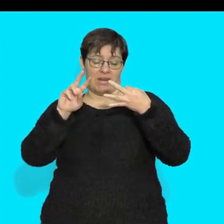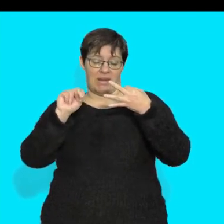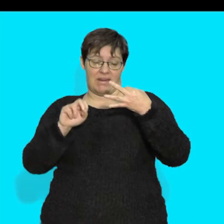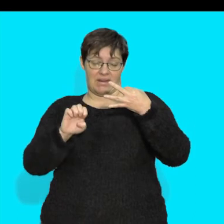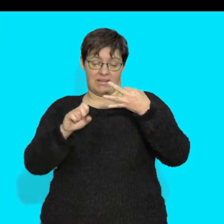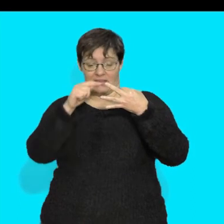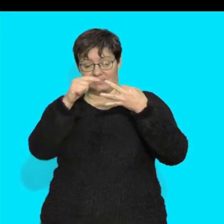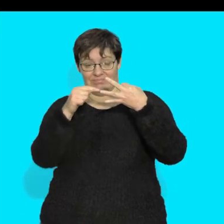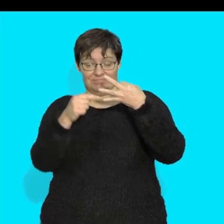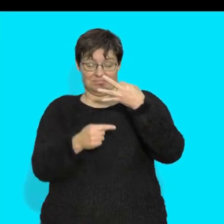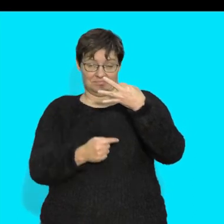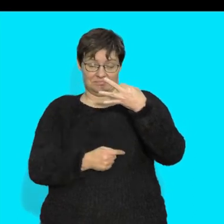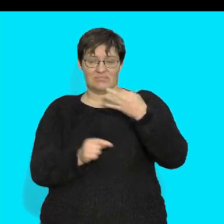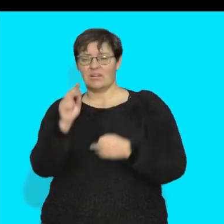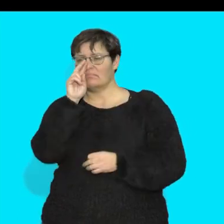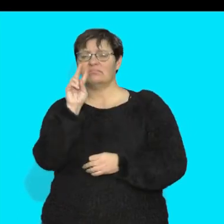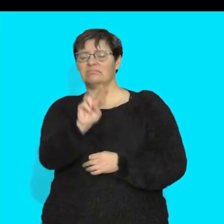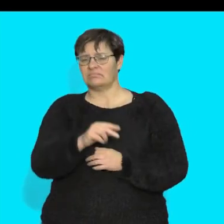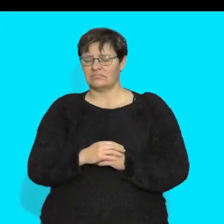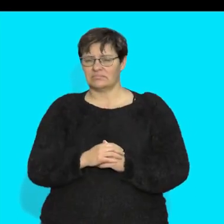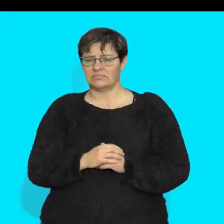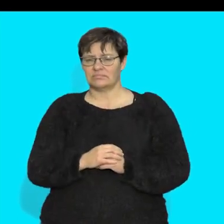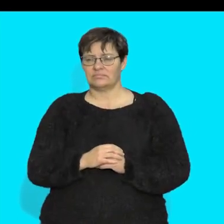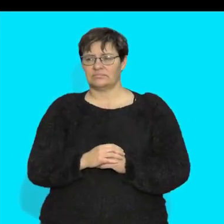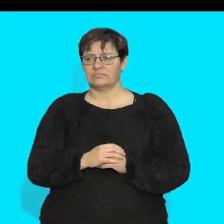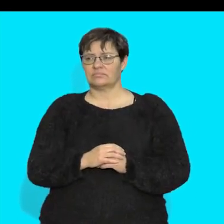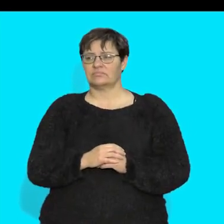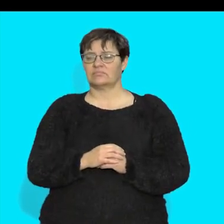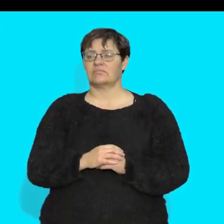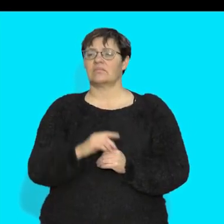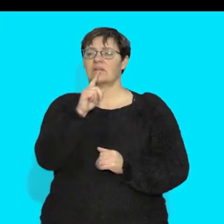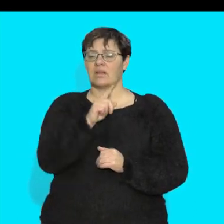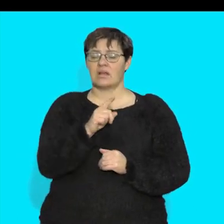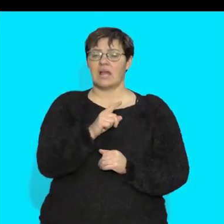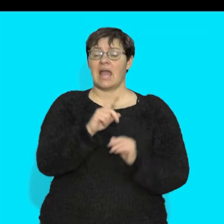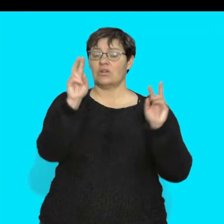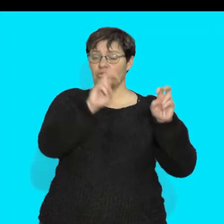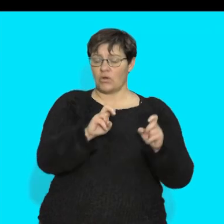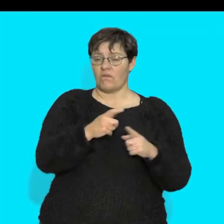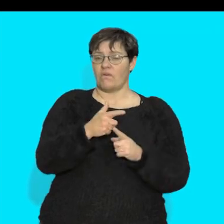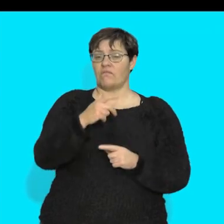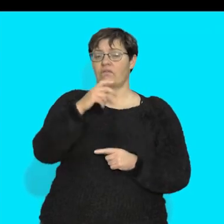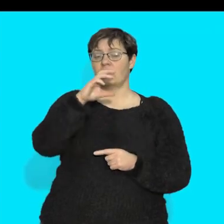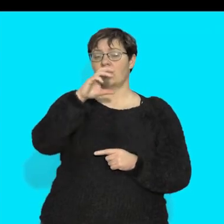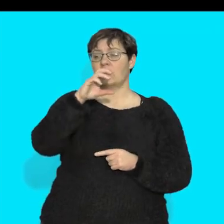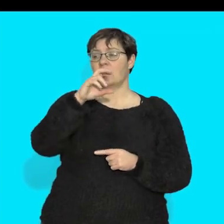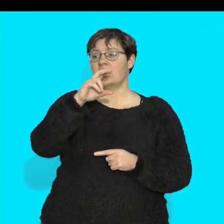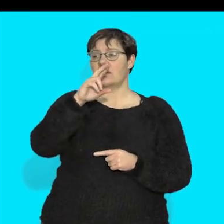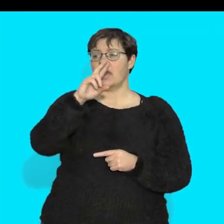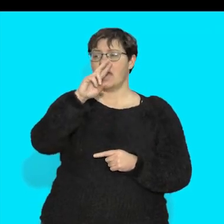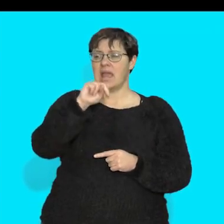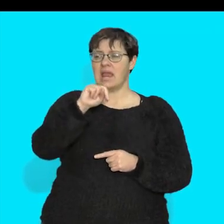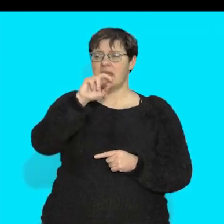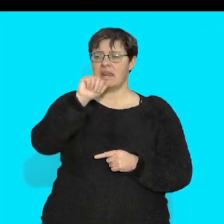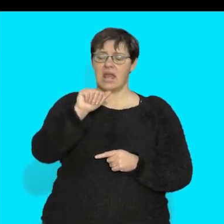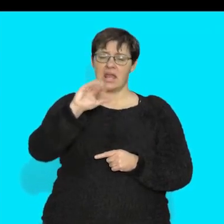and have a look at the electrolysis of sodium chloride in the mercury cell. Now, we want